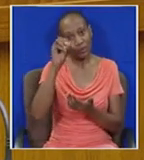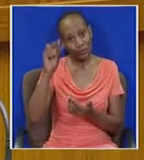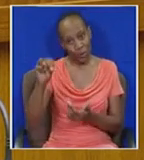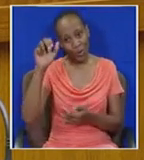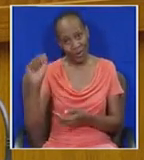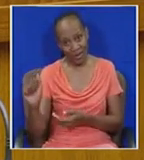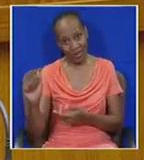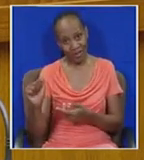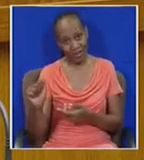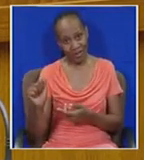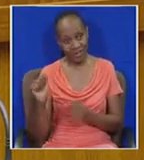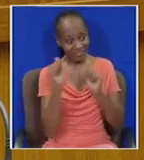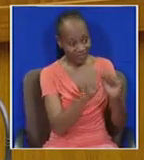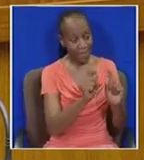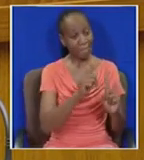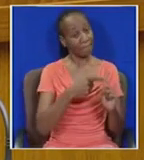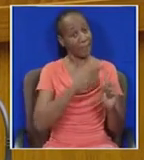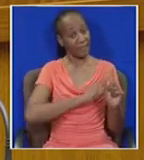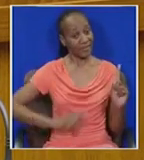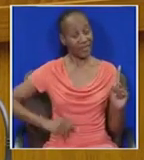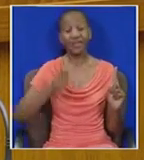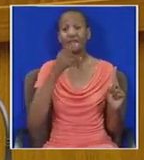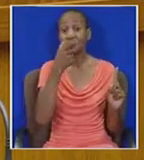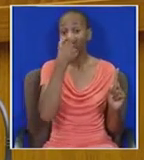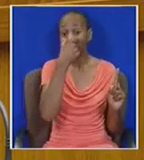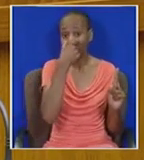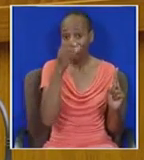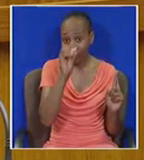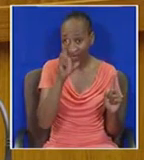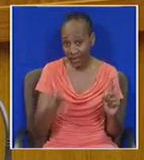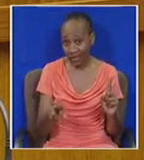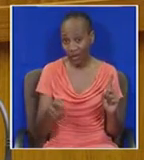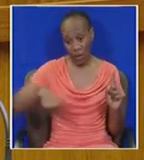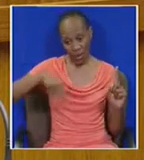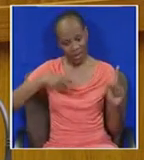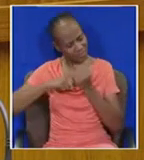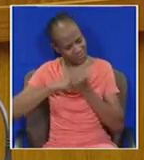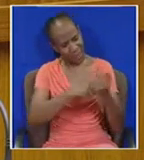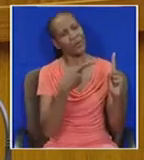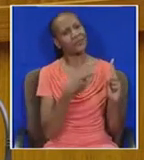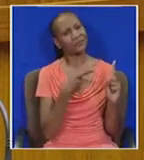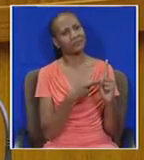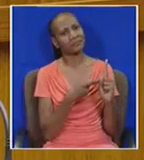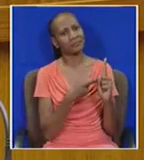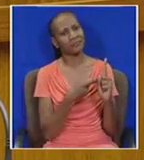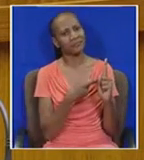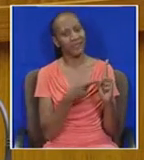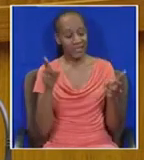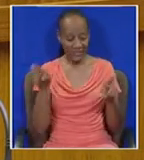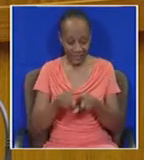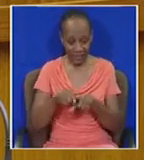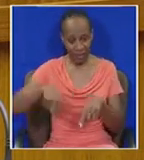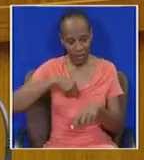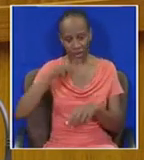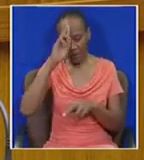as delivered by President Cyril Ramaphosa last Friday, we join him in thanking former President